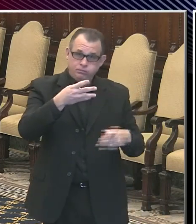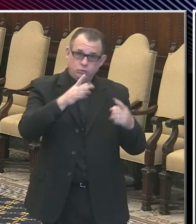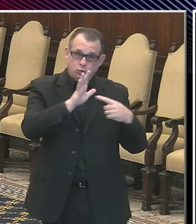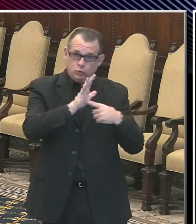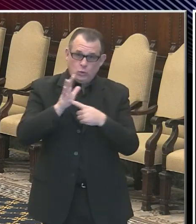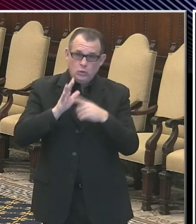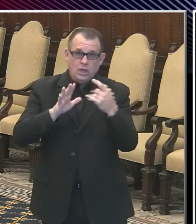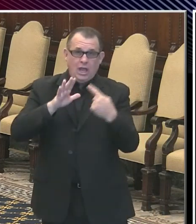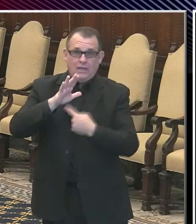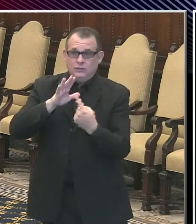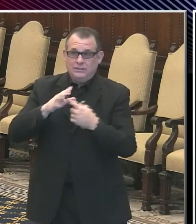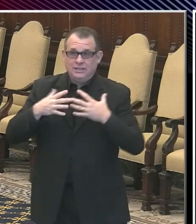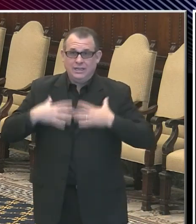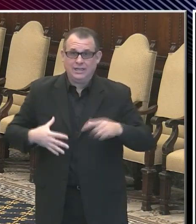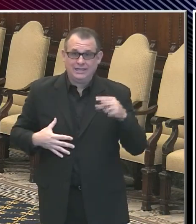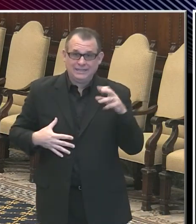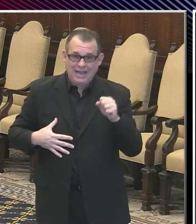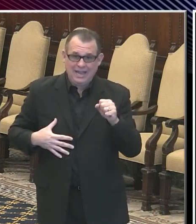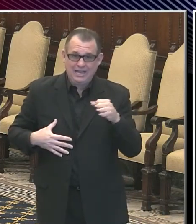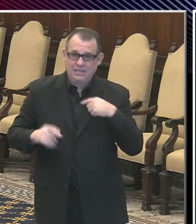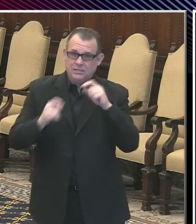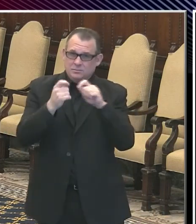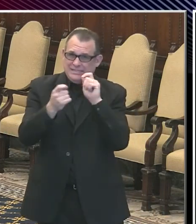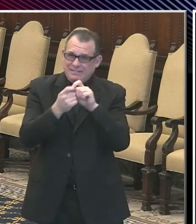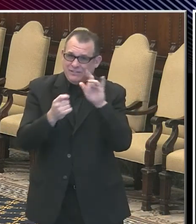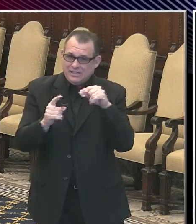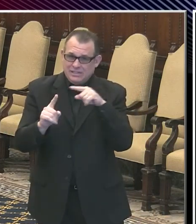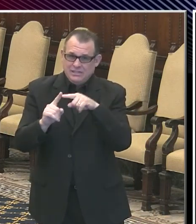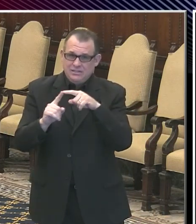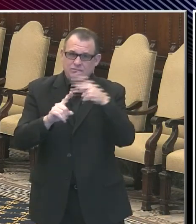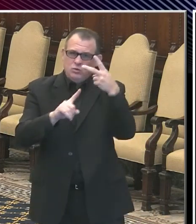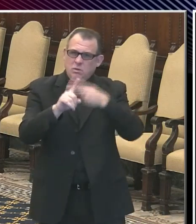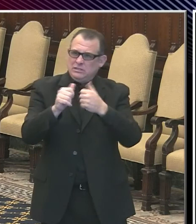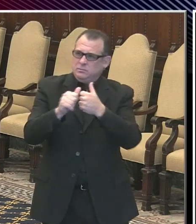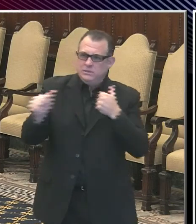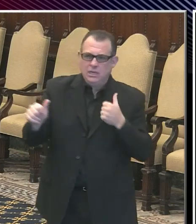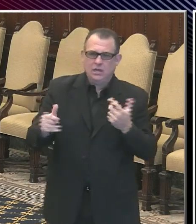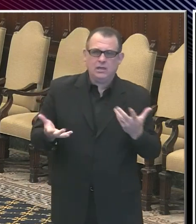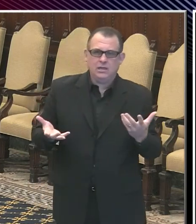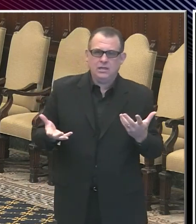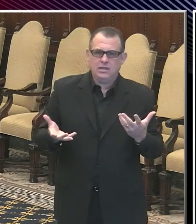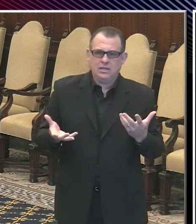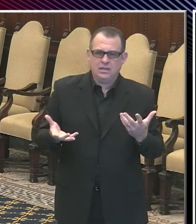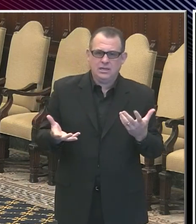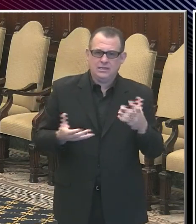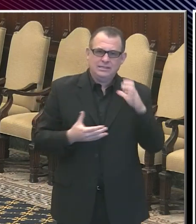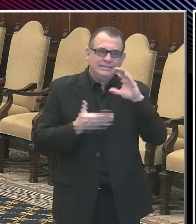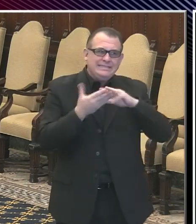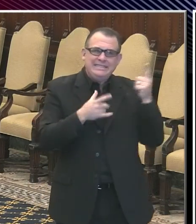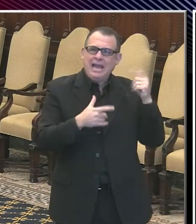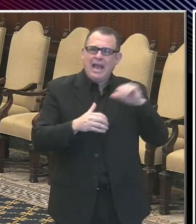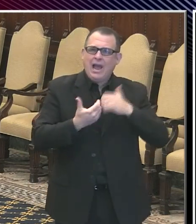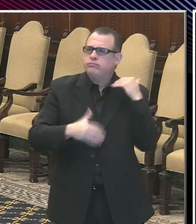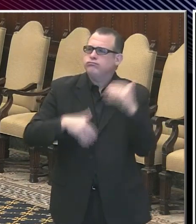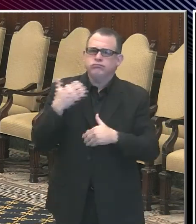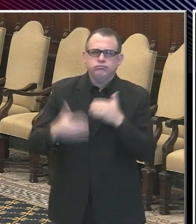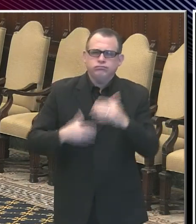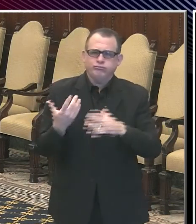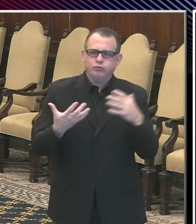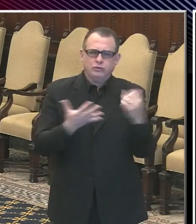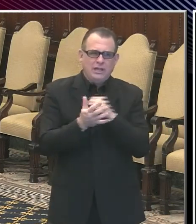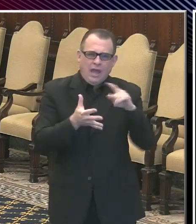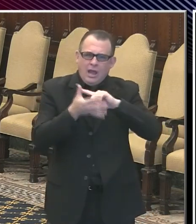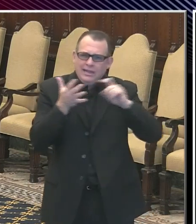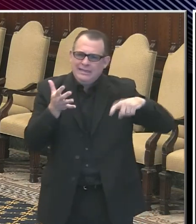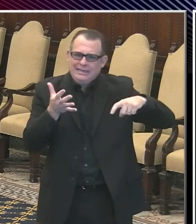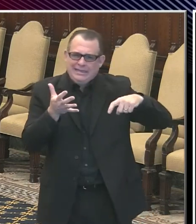isolation gowns in particular are behind as far as 2 months right now. What is the city's process for procuring these masks? And if it